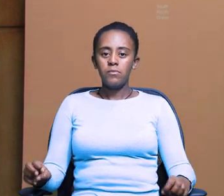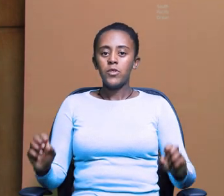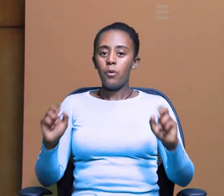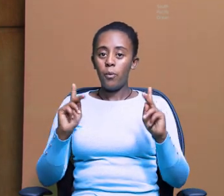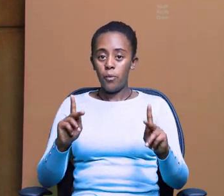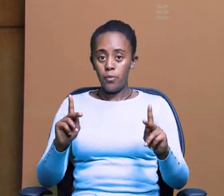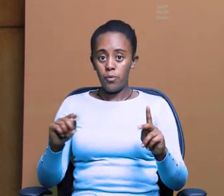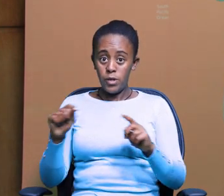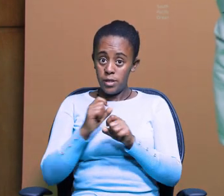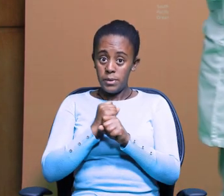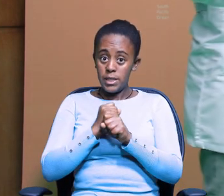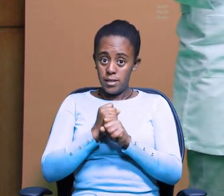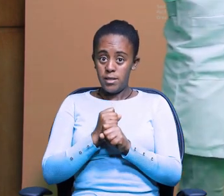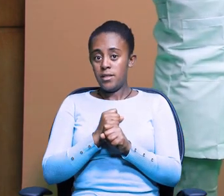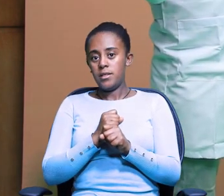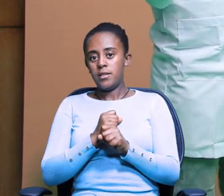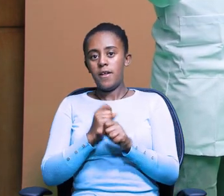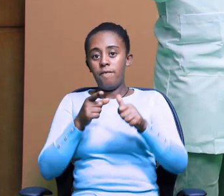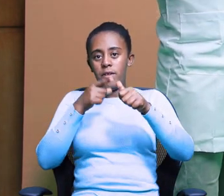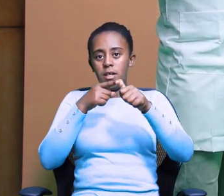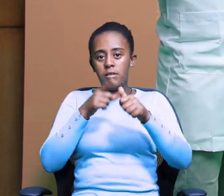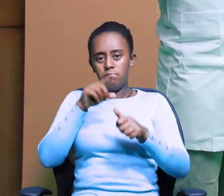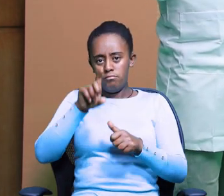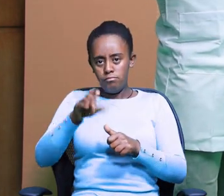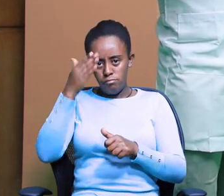Okay, to do this equation,